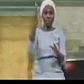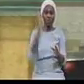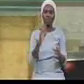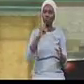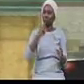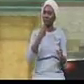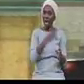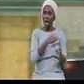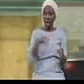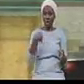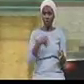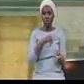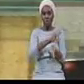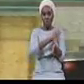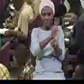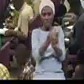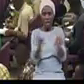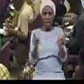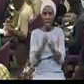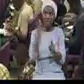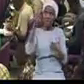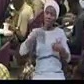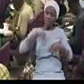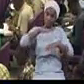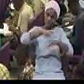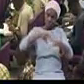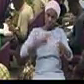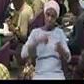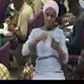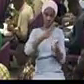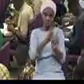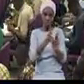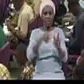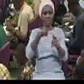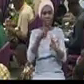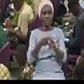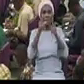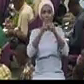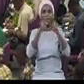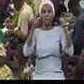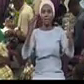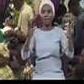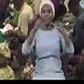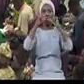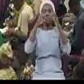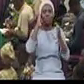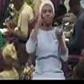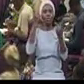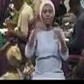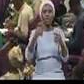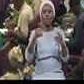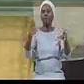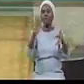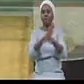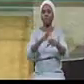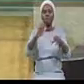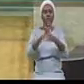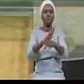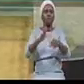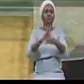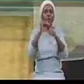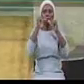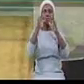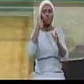called us to repentance, that great blessings will come. Surpassing blessing will come.